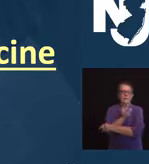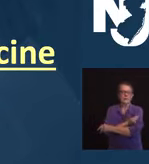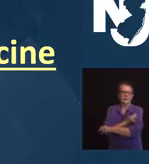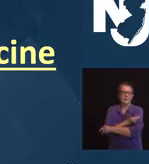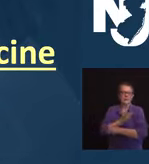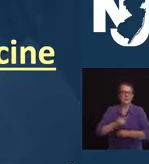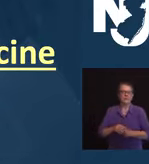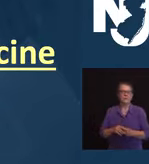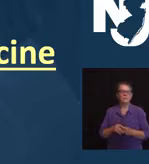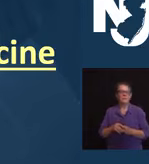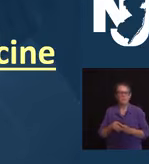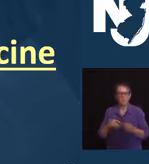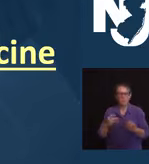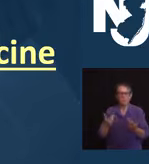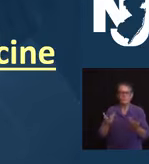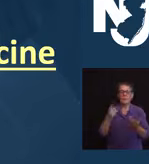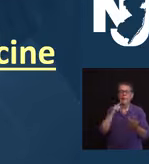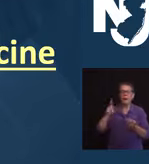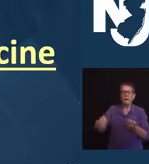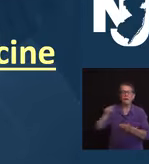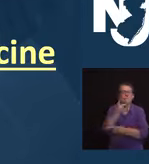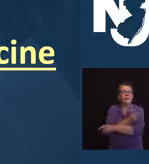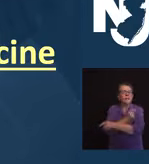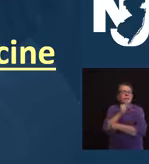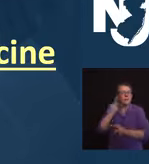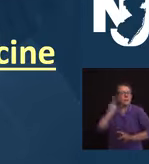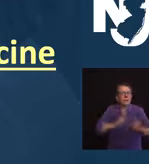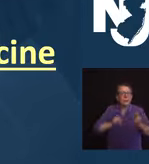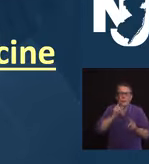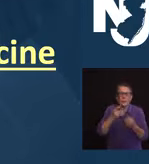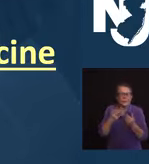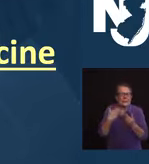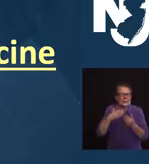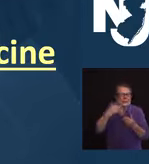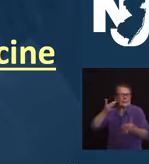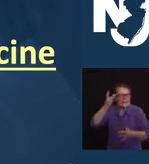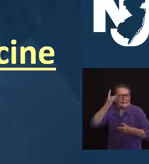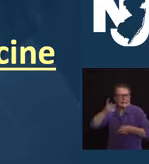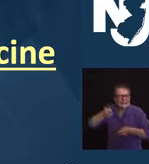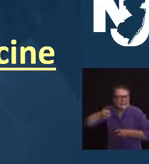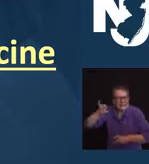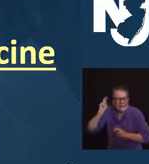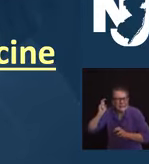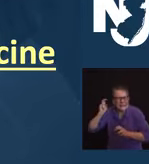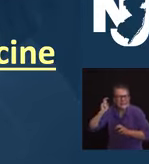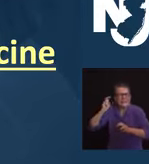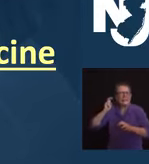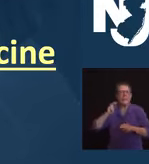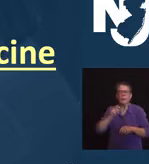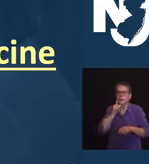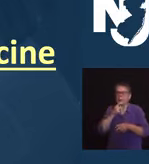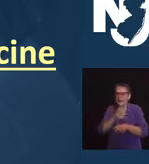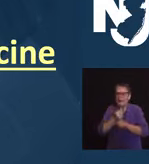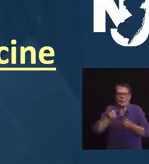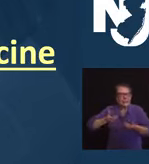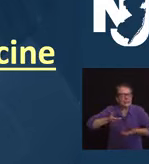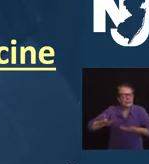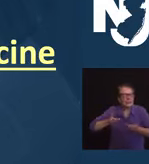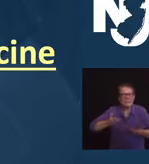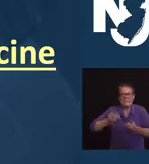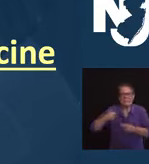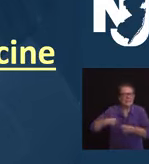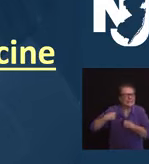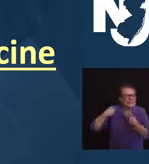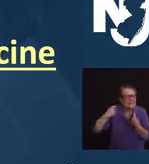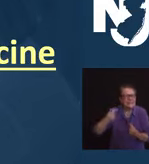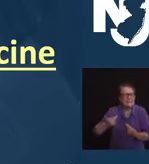vulnerable and medically underserved communities with up to 42,000 doses per week.